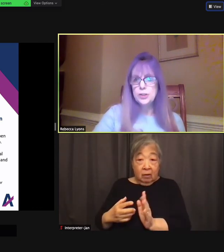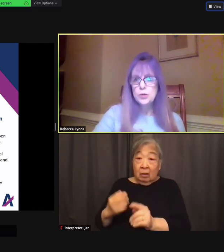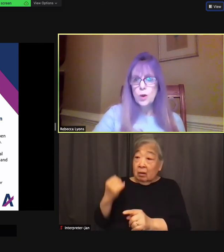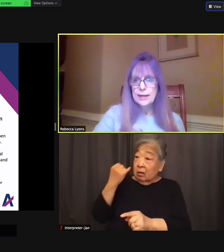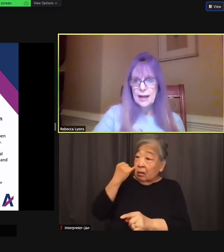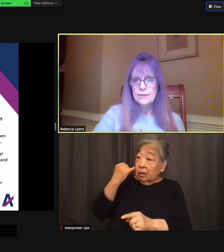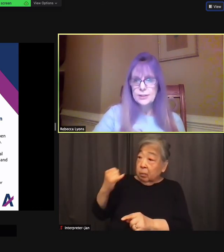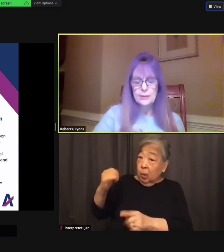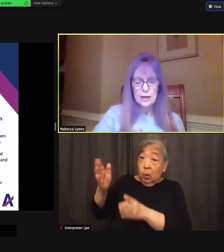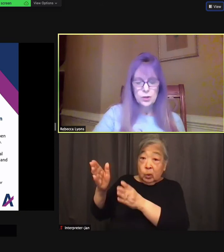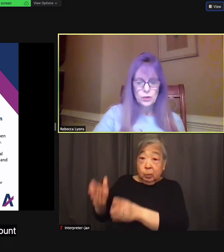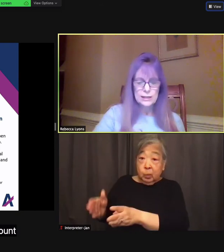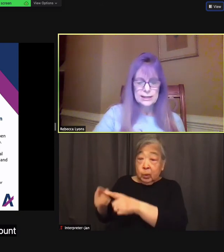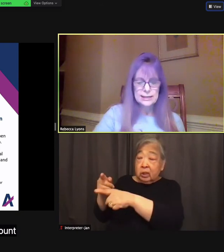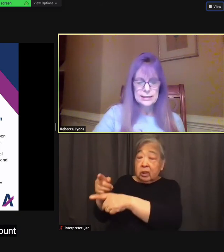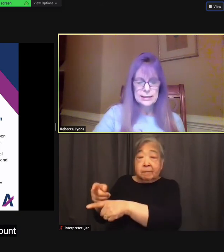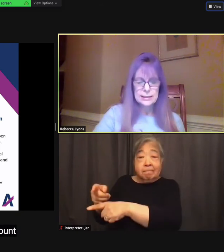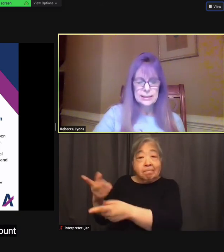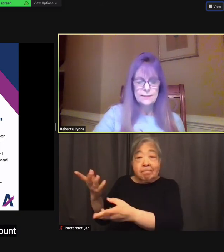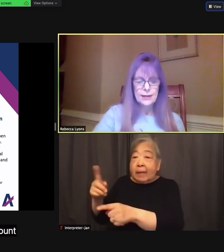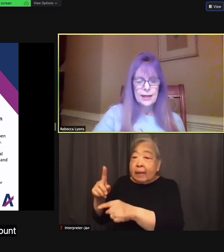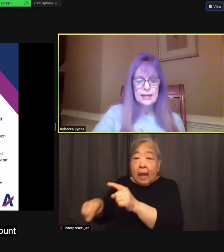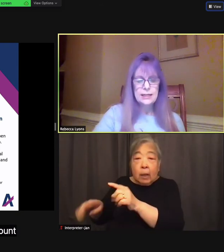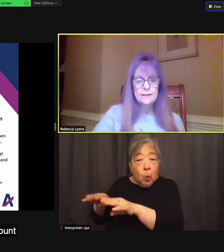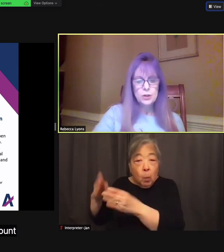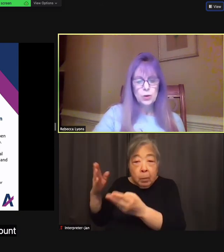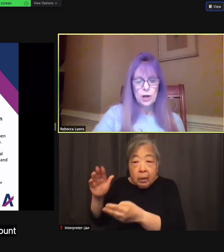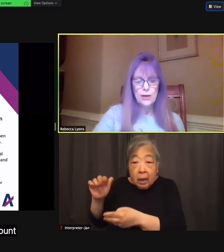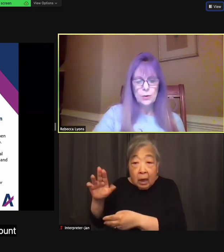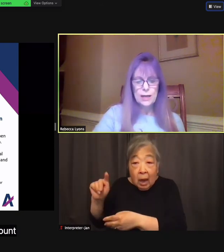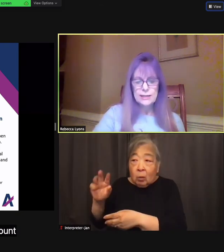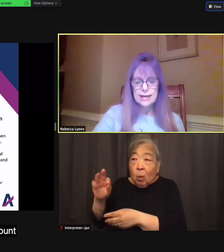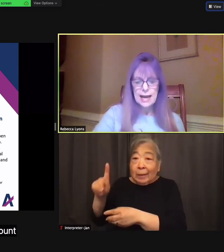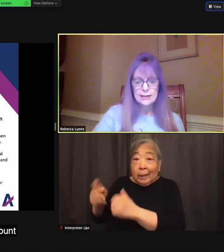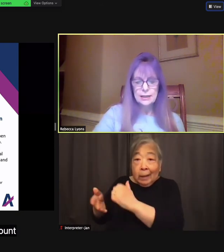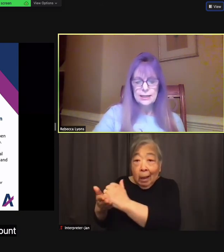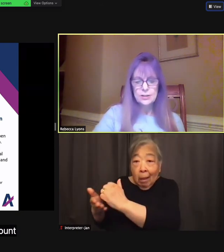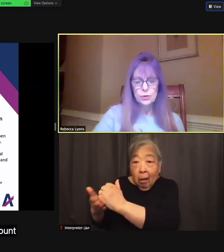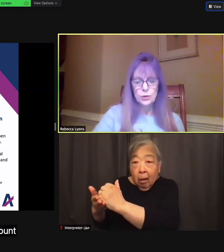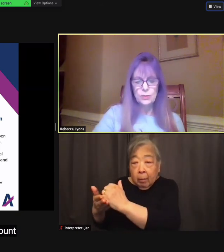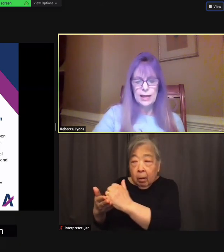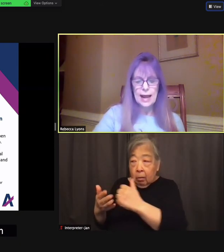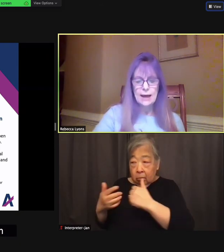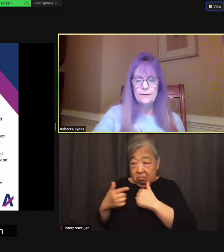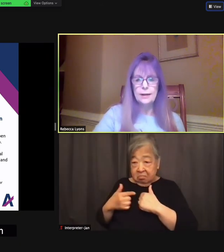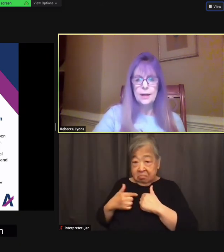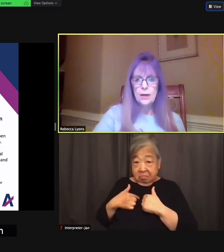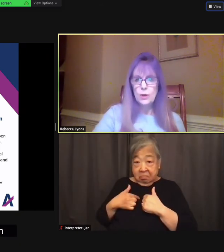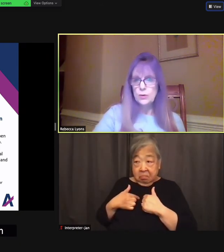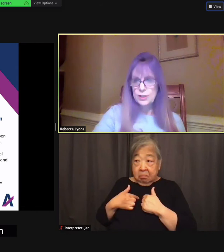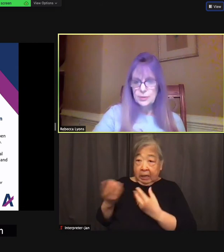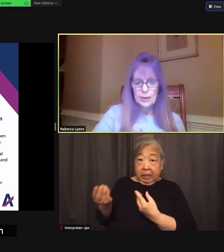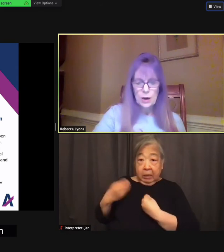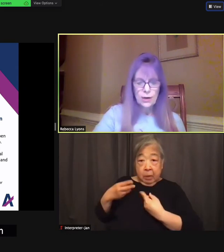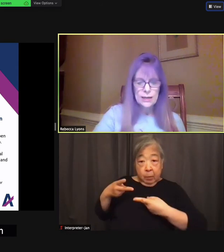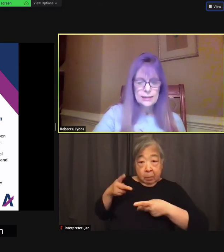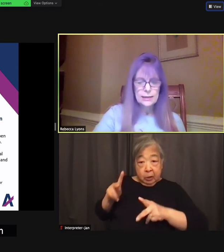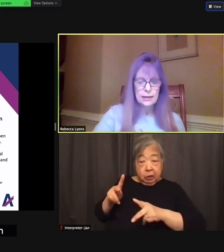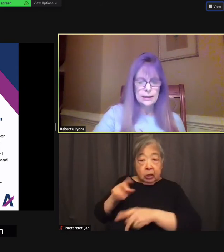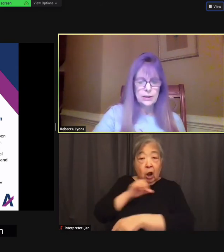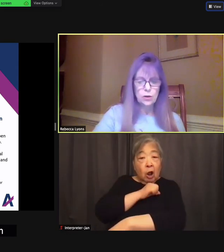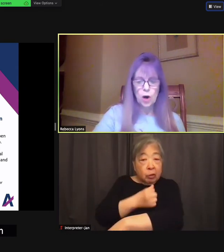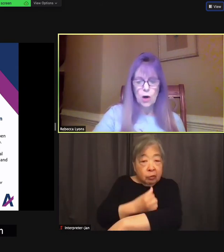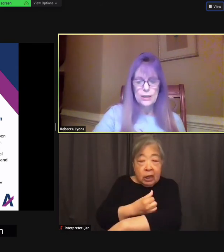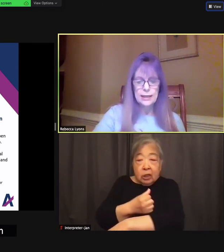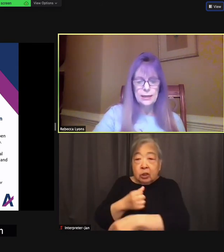if they just want to have some extra assistance, an individual authorized to act on his or her behalf, whether it's a parent,